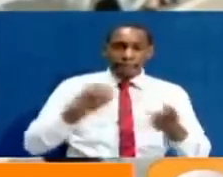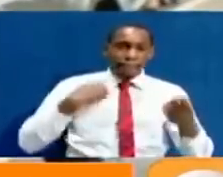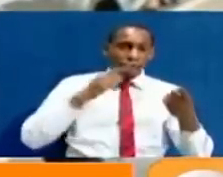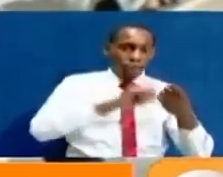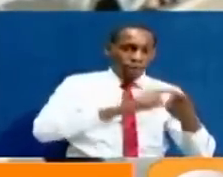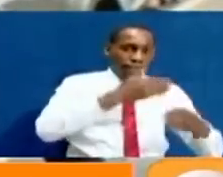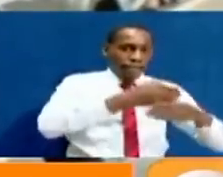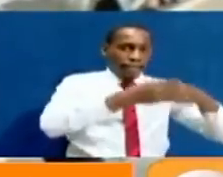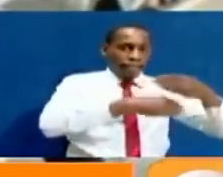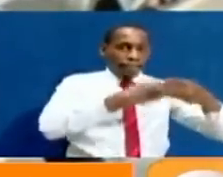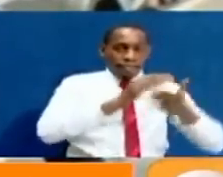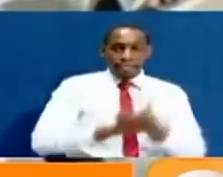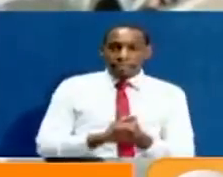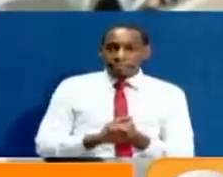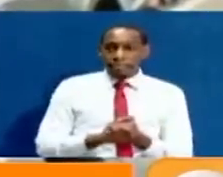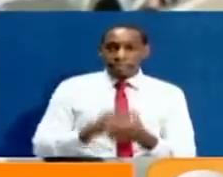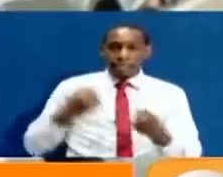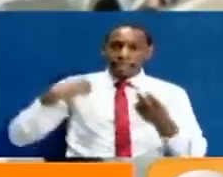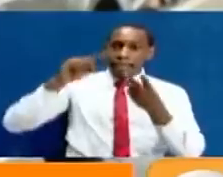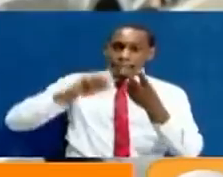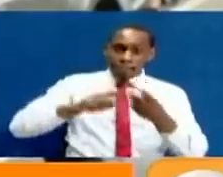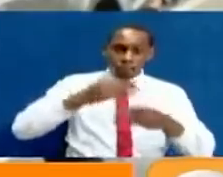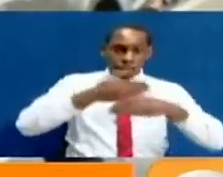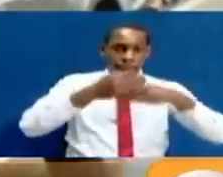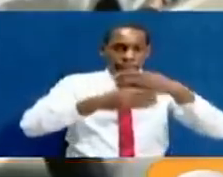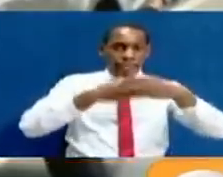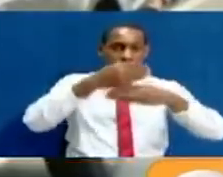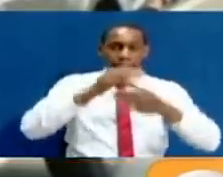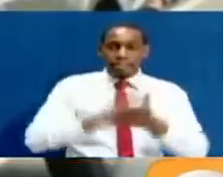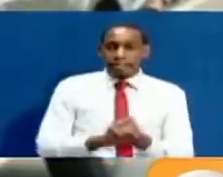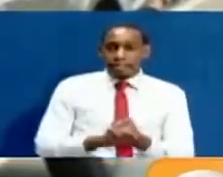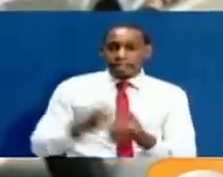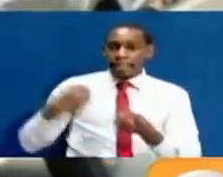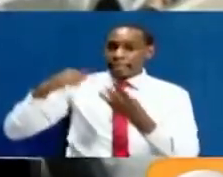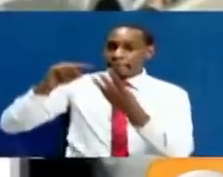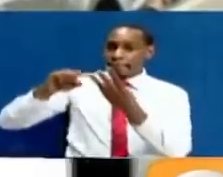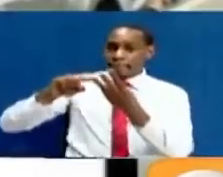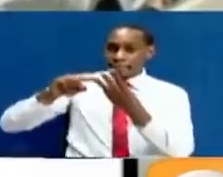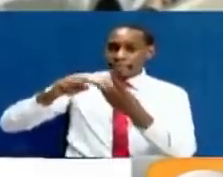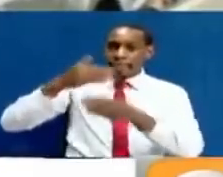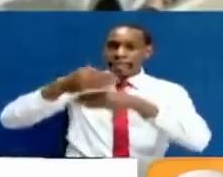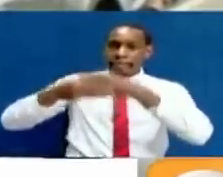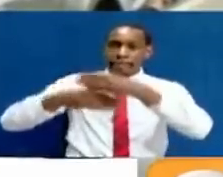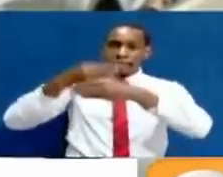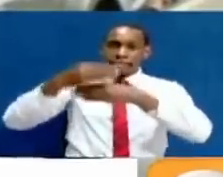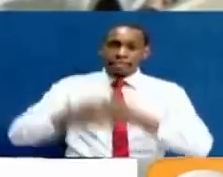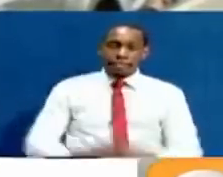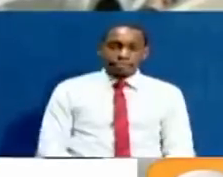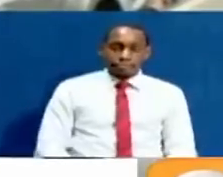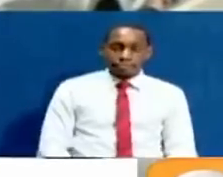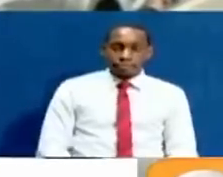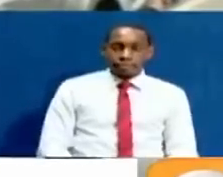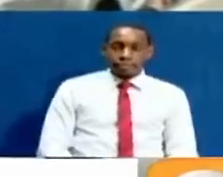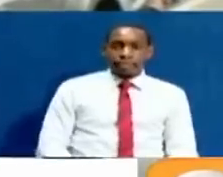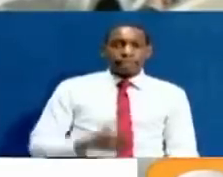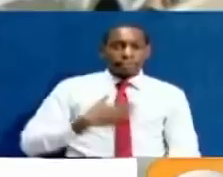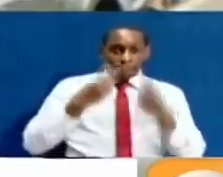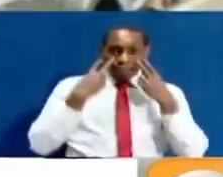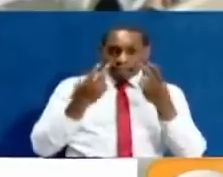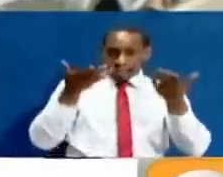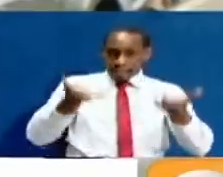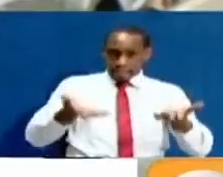one, infrastructure, number two, infrastructure, number three, infrastructure. Mnaona